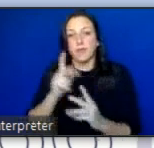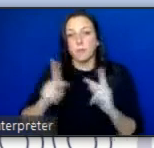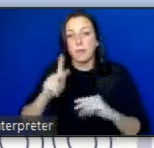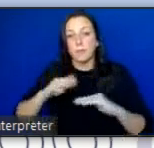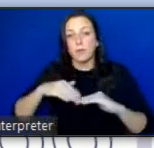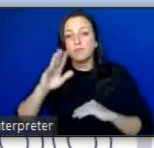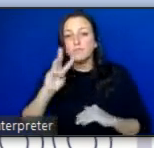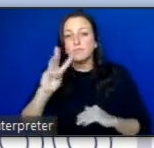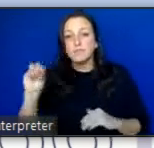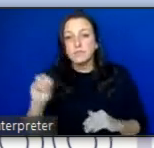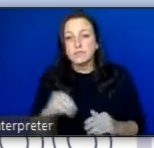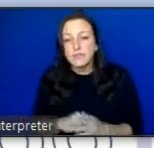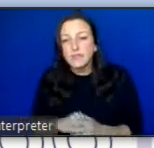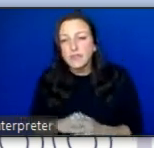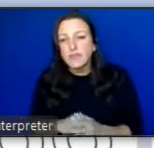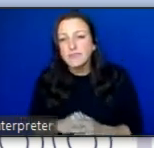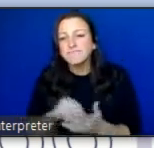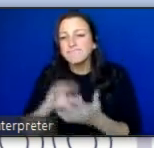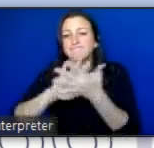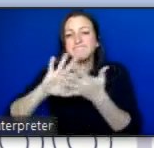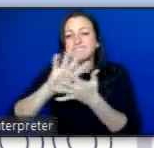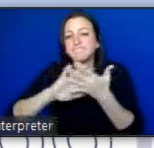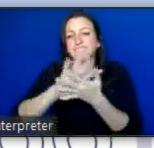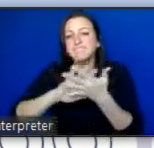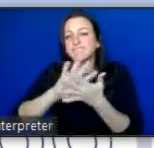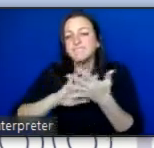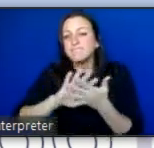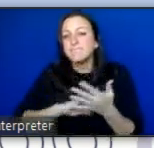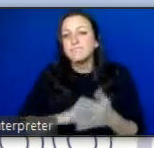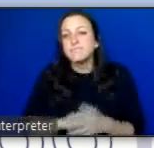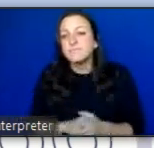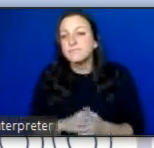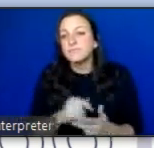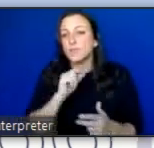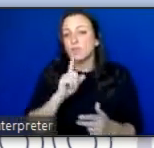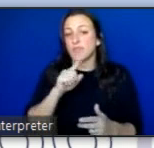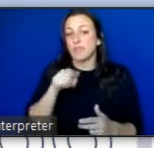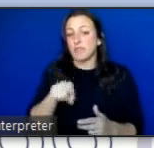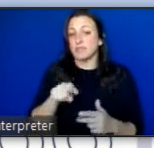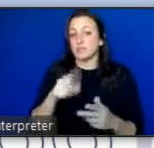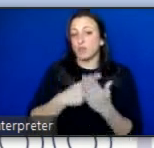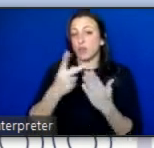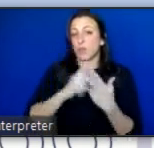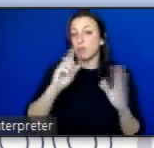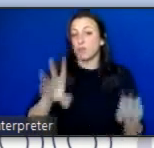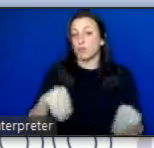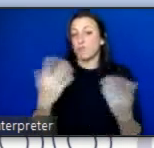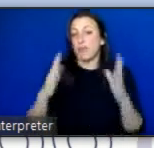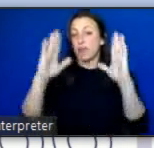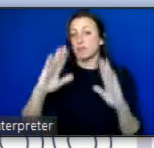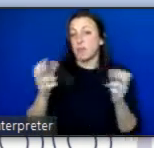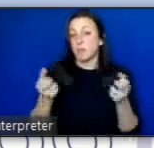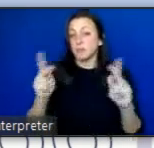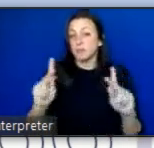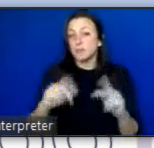our vaccination programs, and this will really provide us an opportunity to